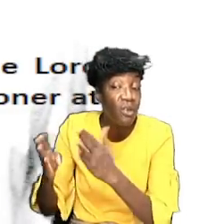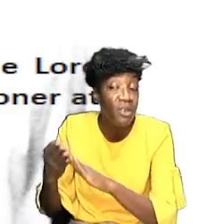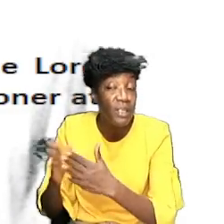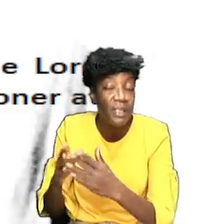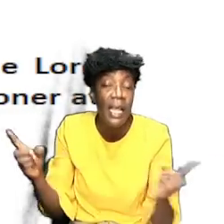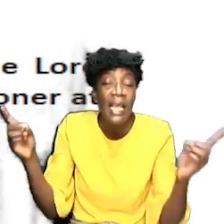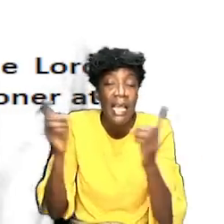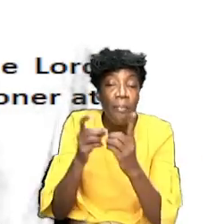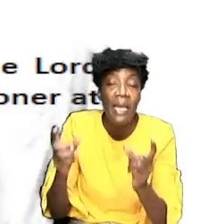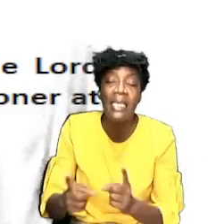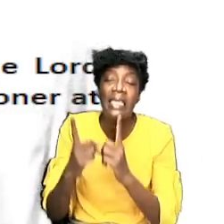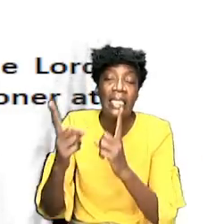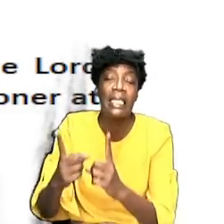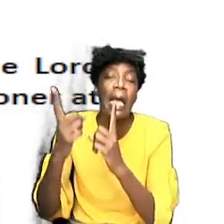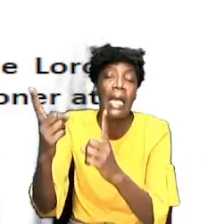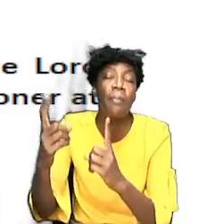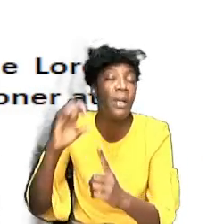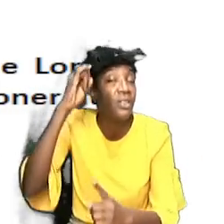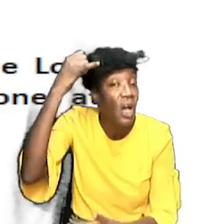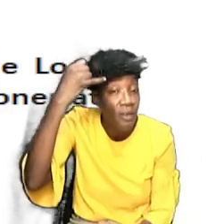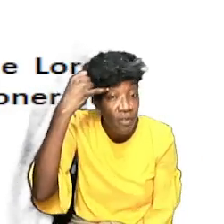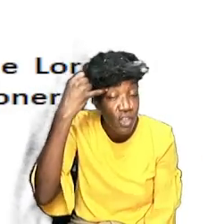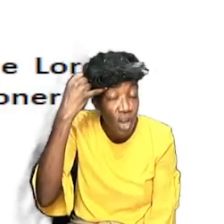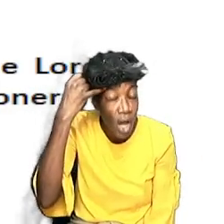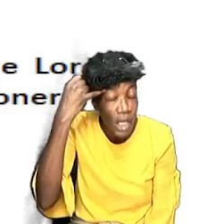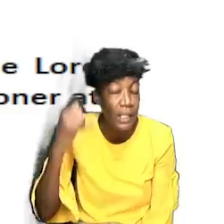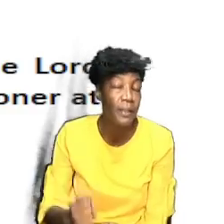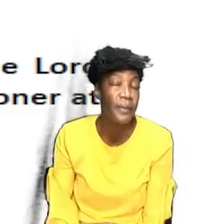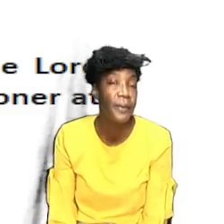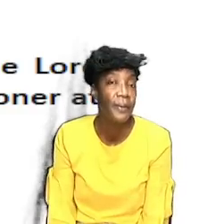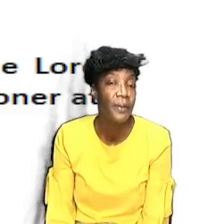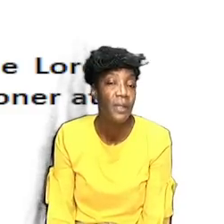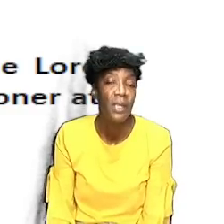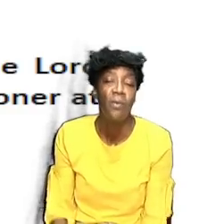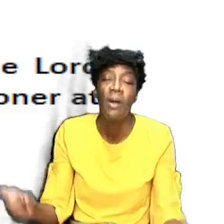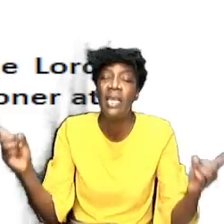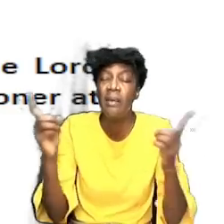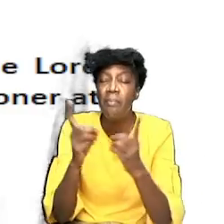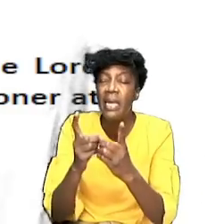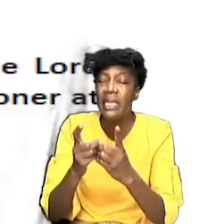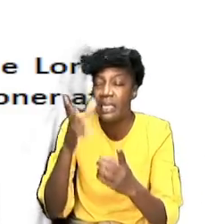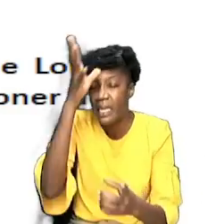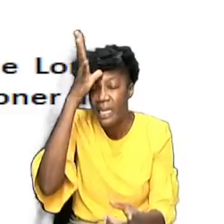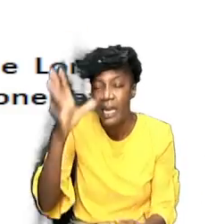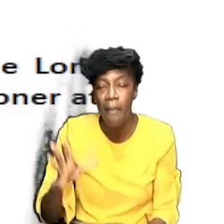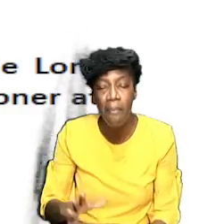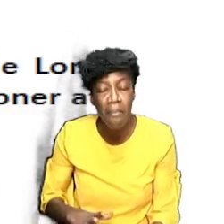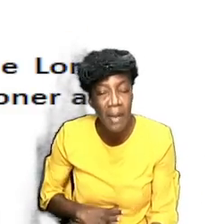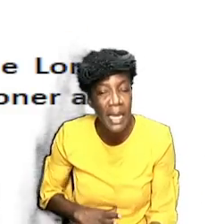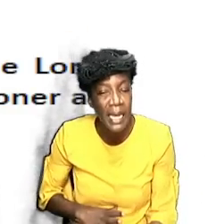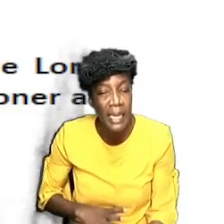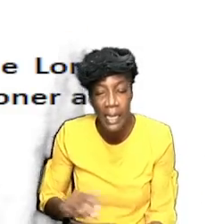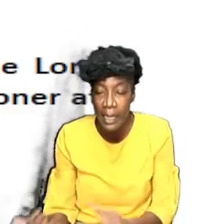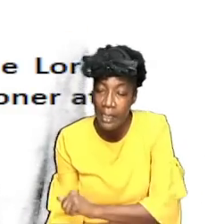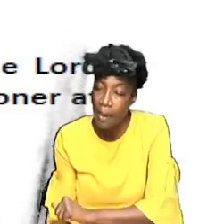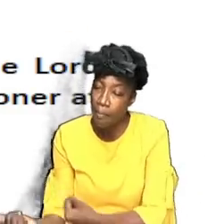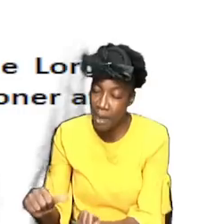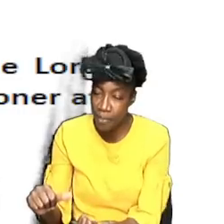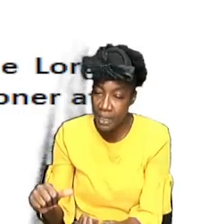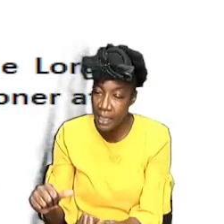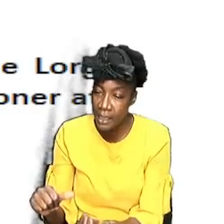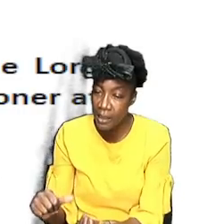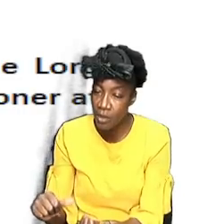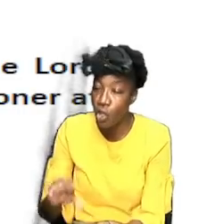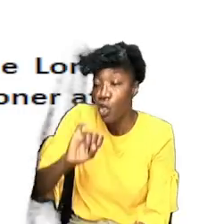the disciples of John, amen. And when he met these men, praise God, they were baptized unto